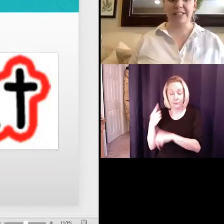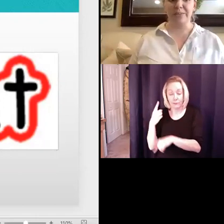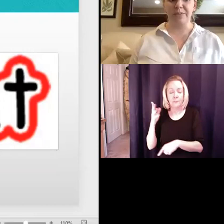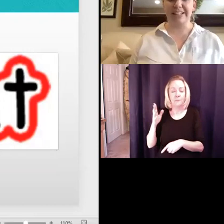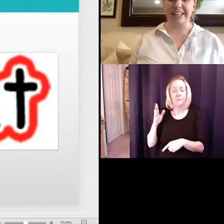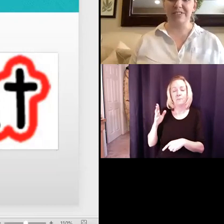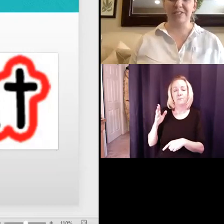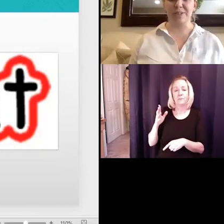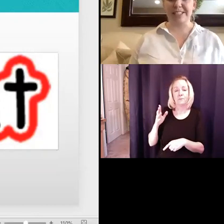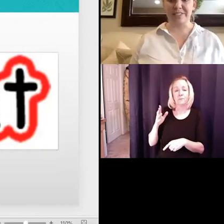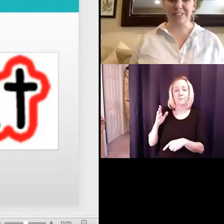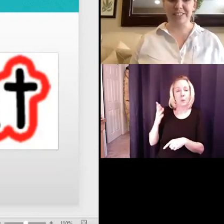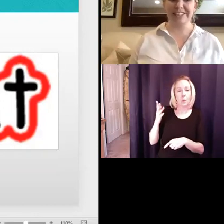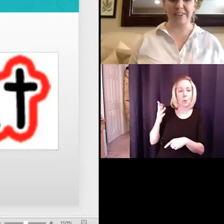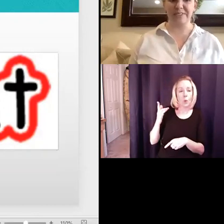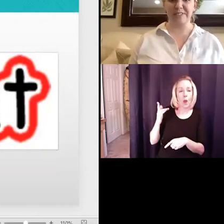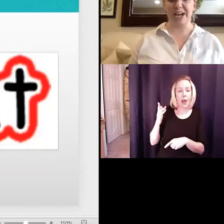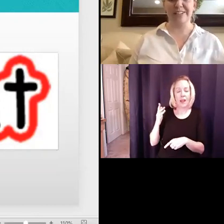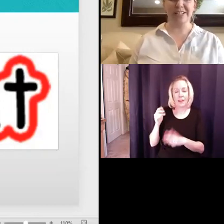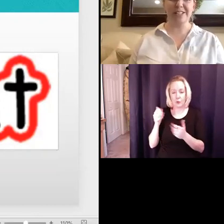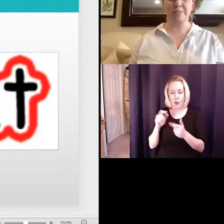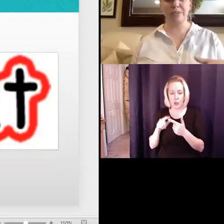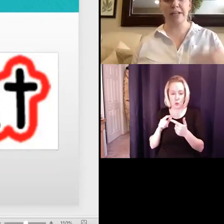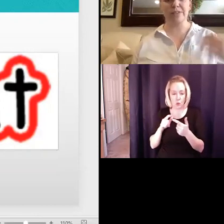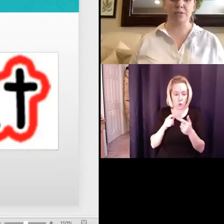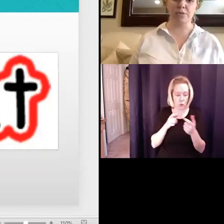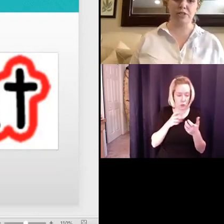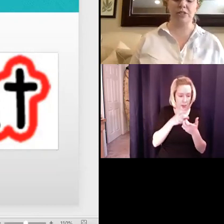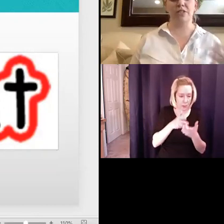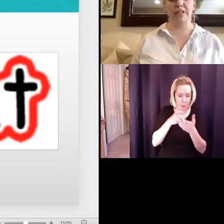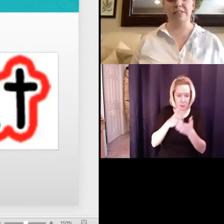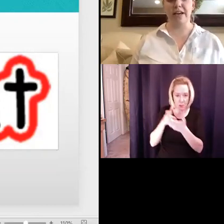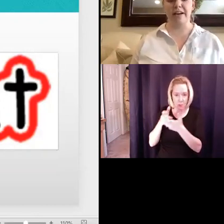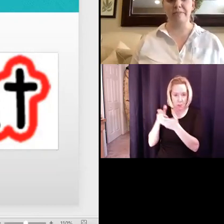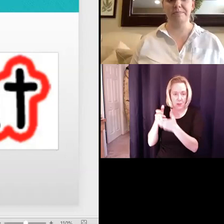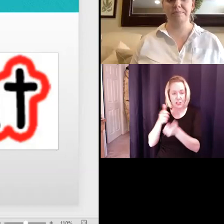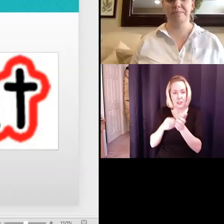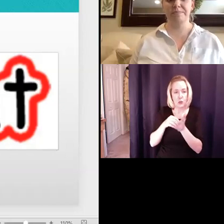find that when we like individualize everything to every child as they move classrooms or switch teachers,